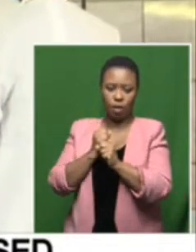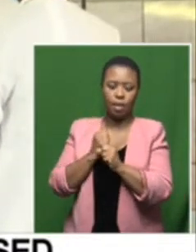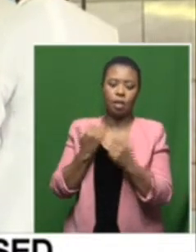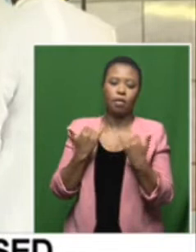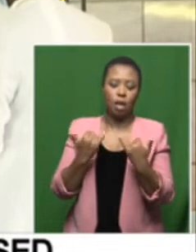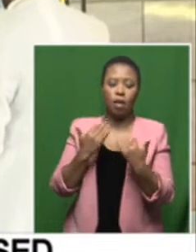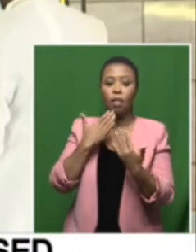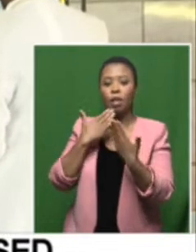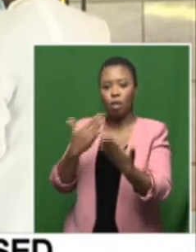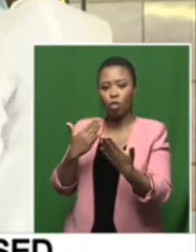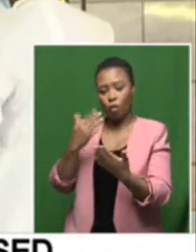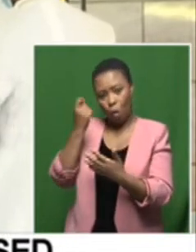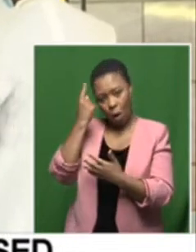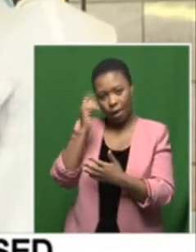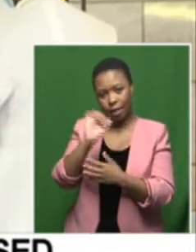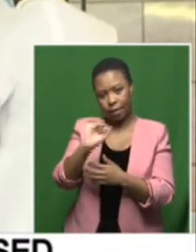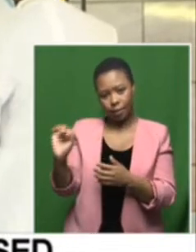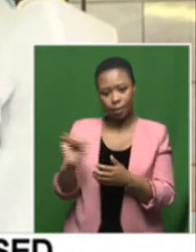for your understanding.